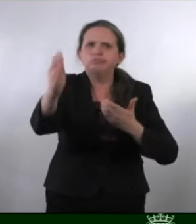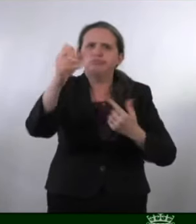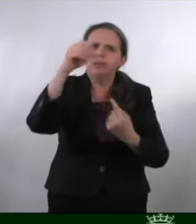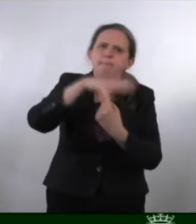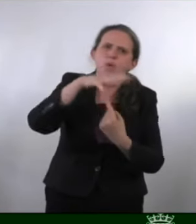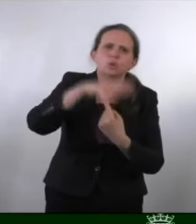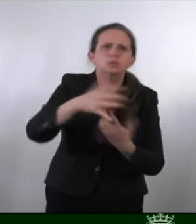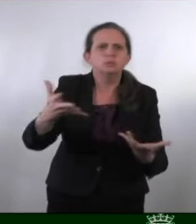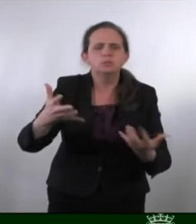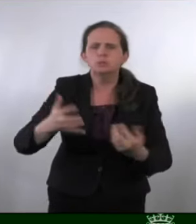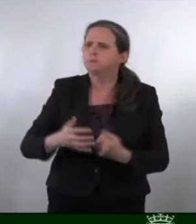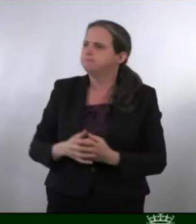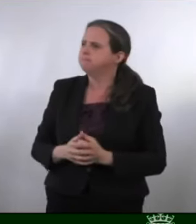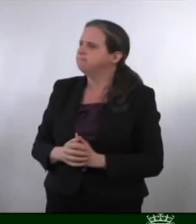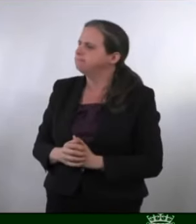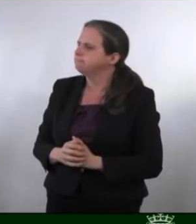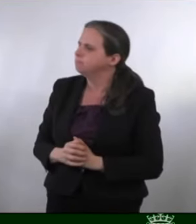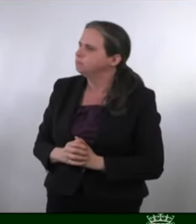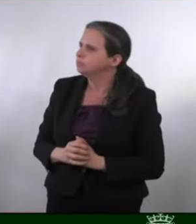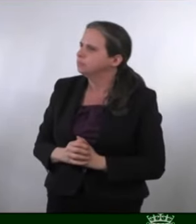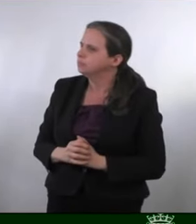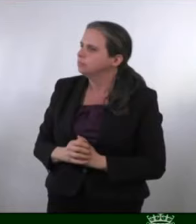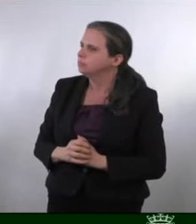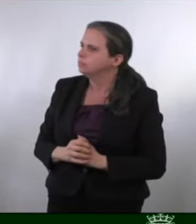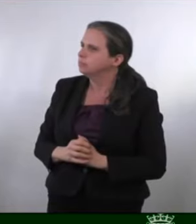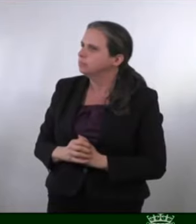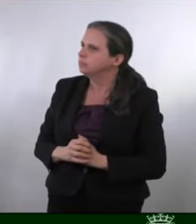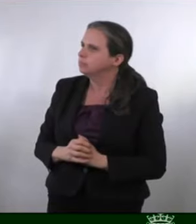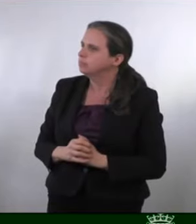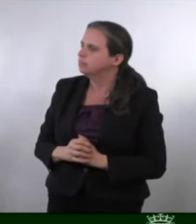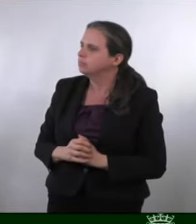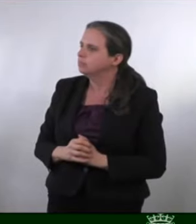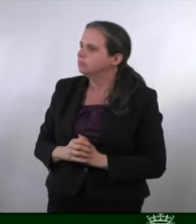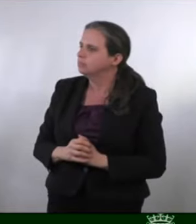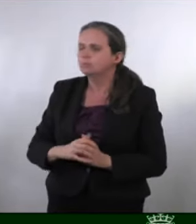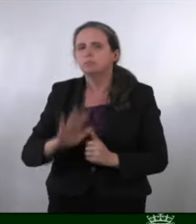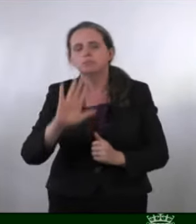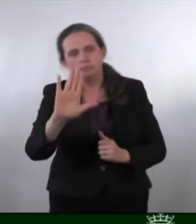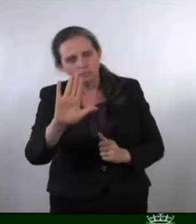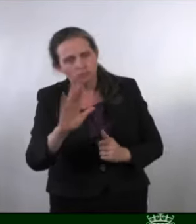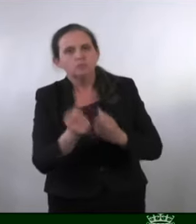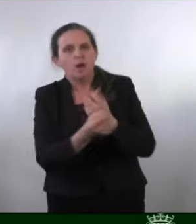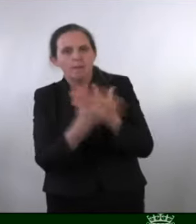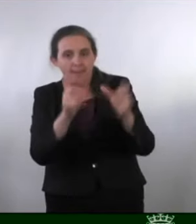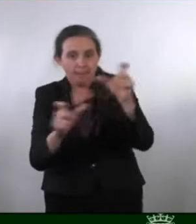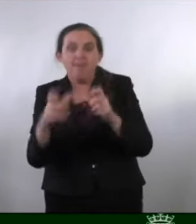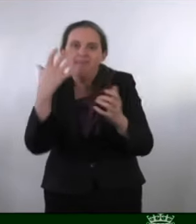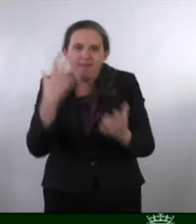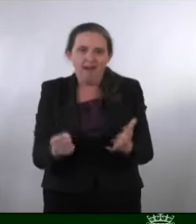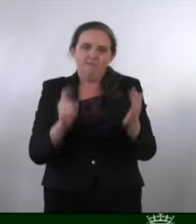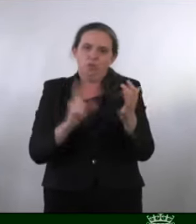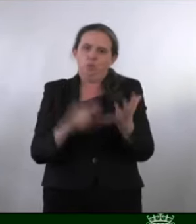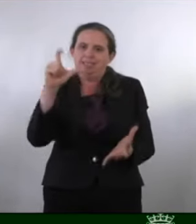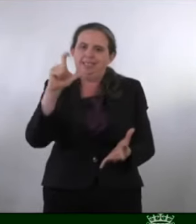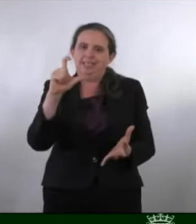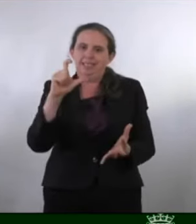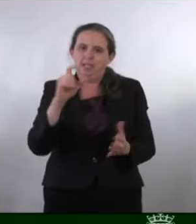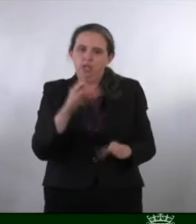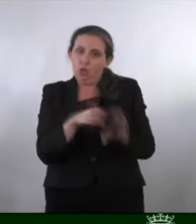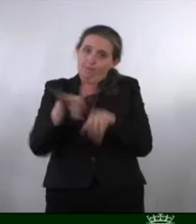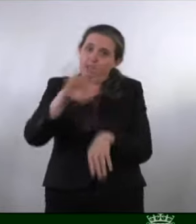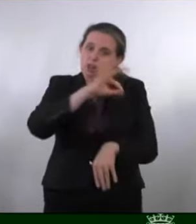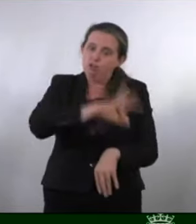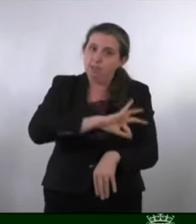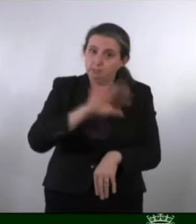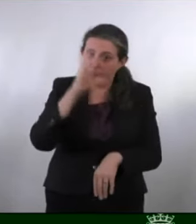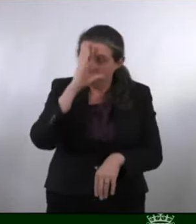Well, many people in those circumstances also are in receipt of universal credit, and we have put in an increase of